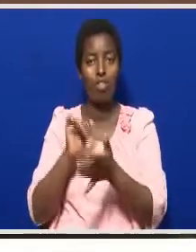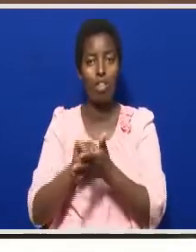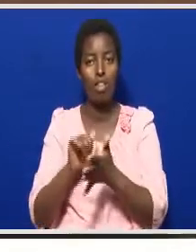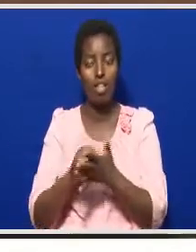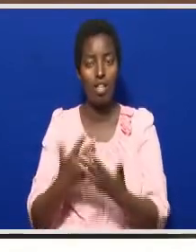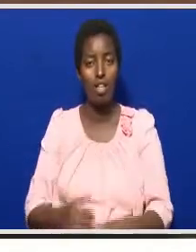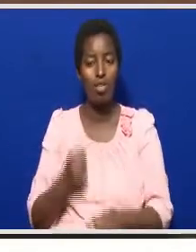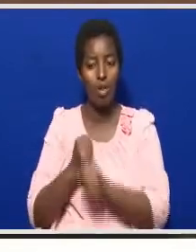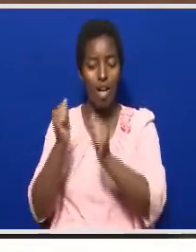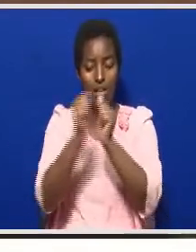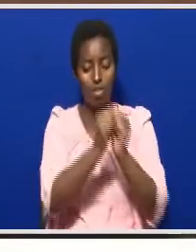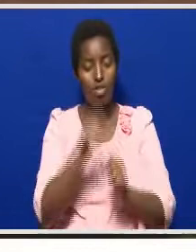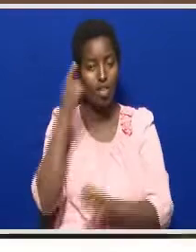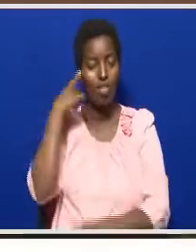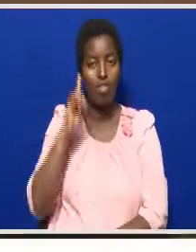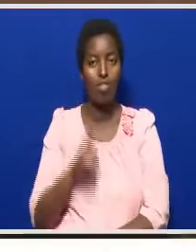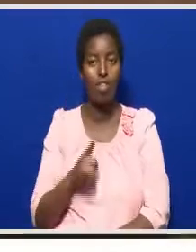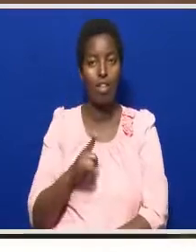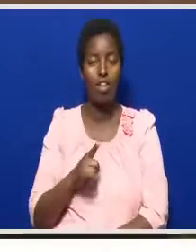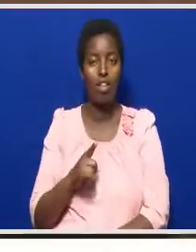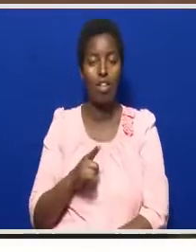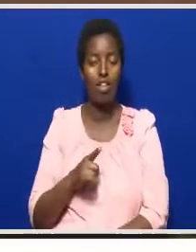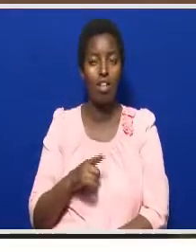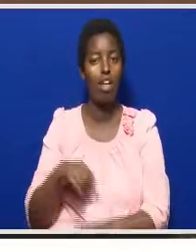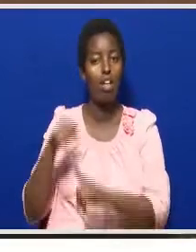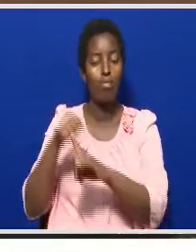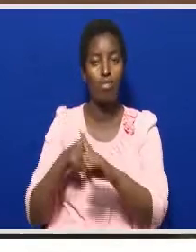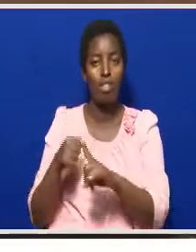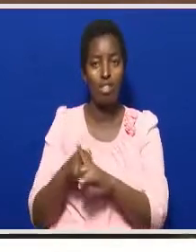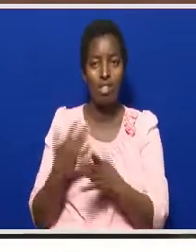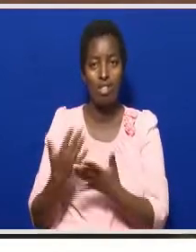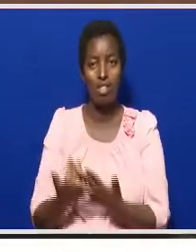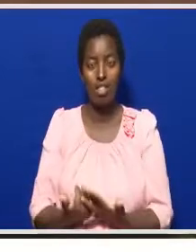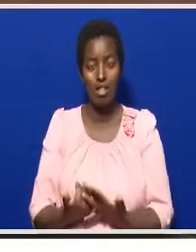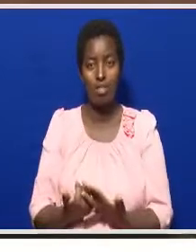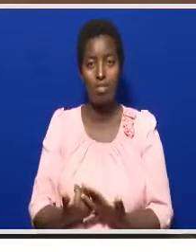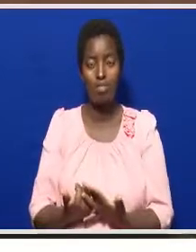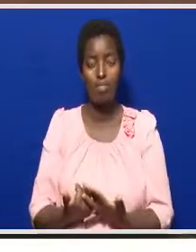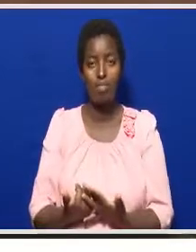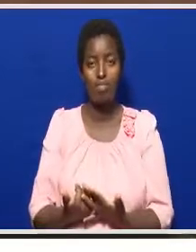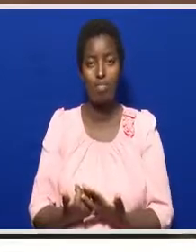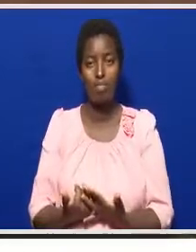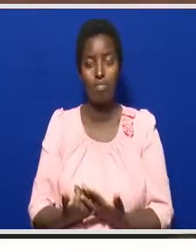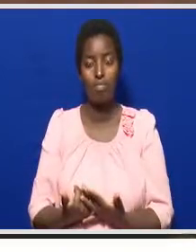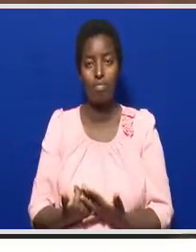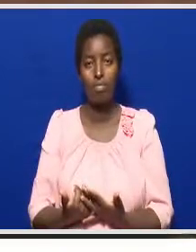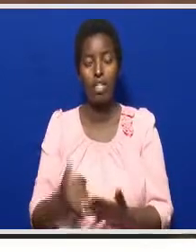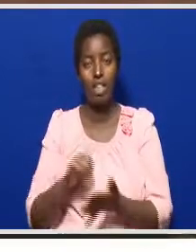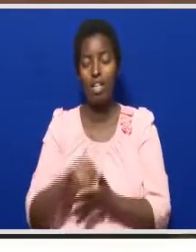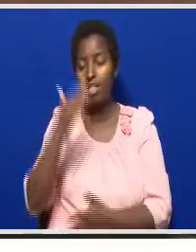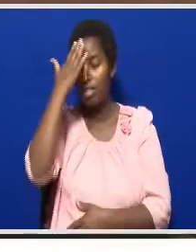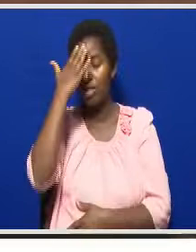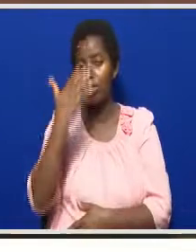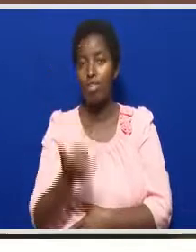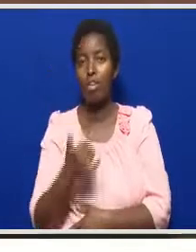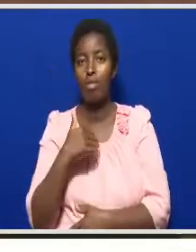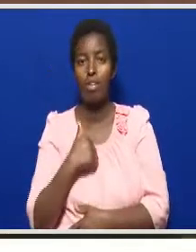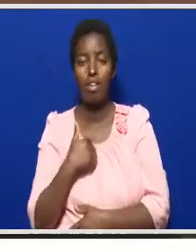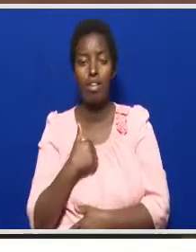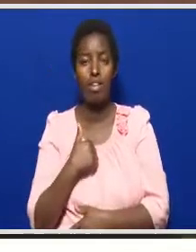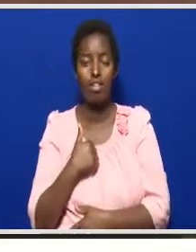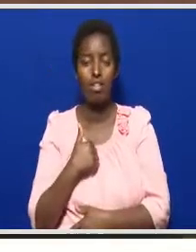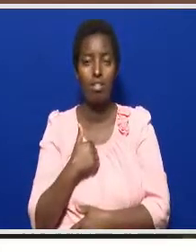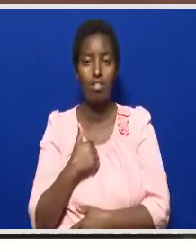work together for a common joint effort, complementary so to speak, That is why we have provided